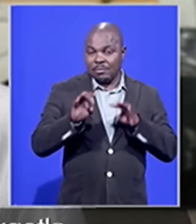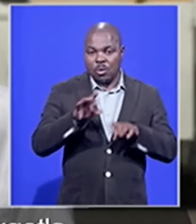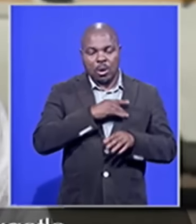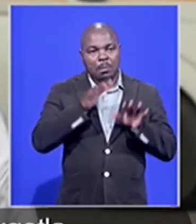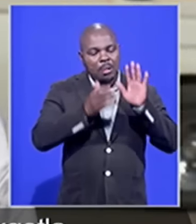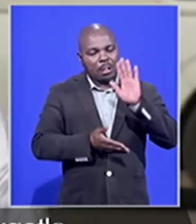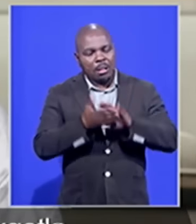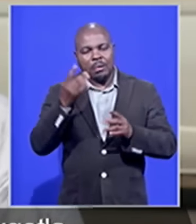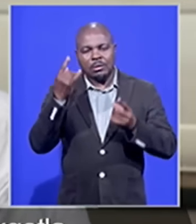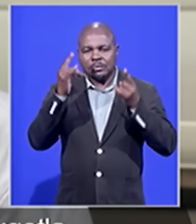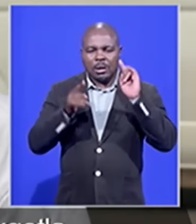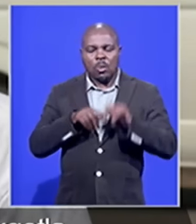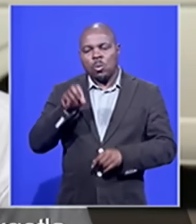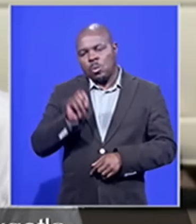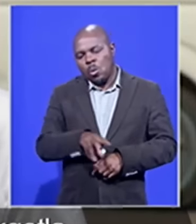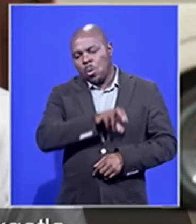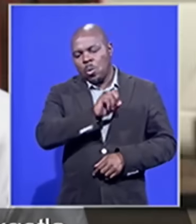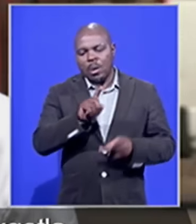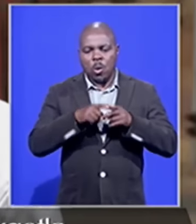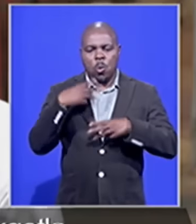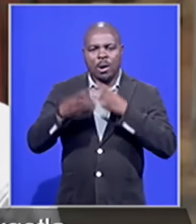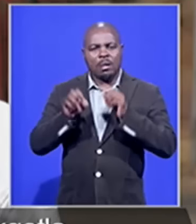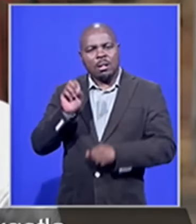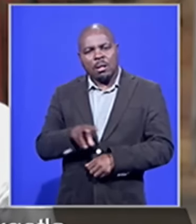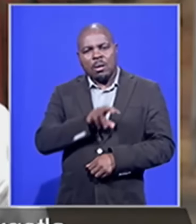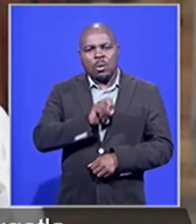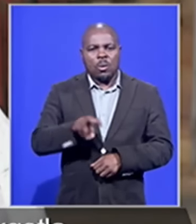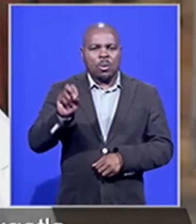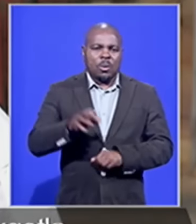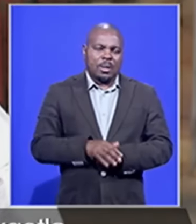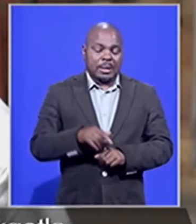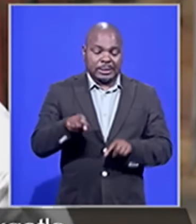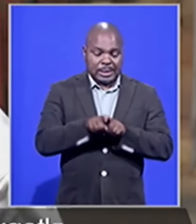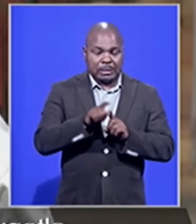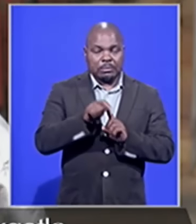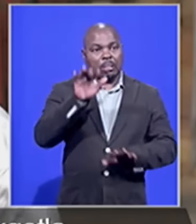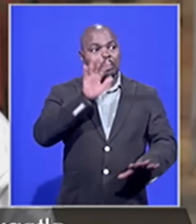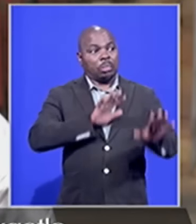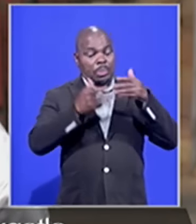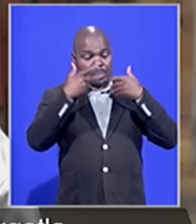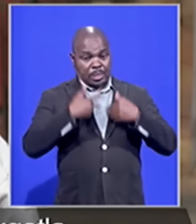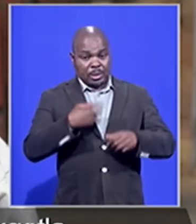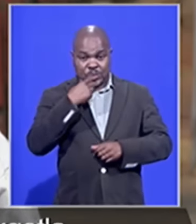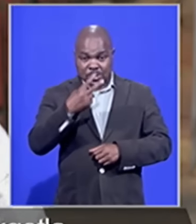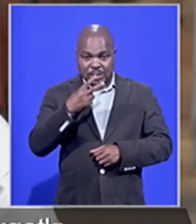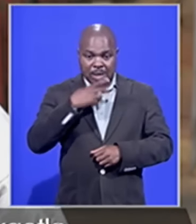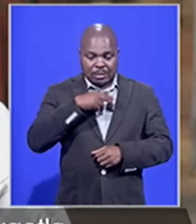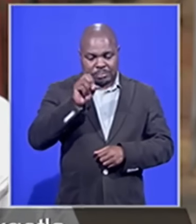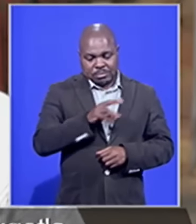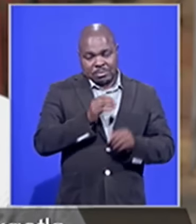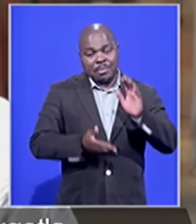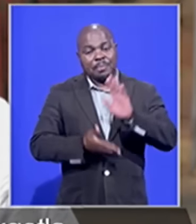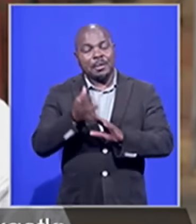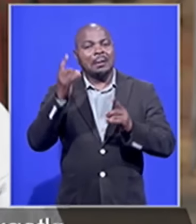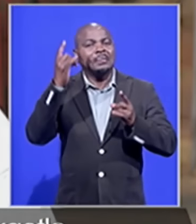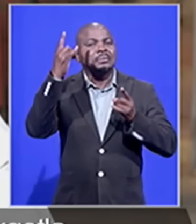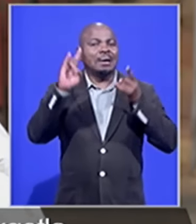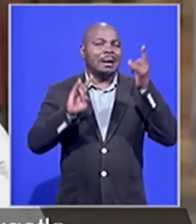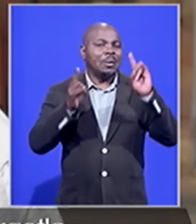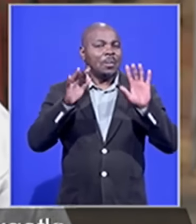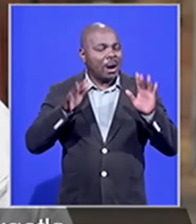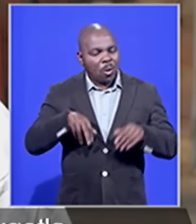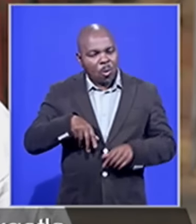ba ya bo spanning ka bo maoto wa tlhaloganya seo se nkamile thata ka go le nna ha o ka la tlhoko ke ne tlhole ke ya bo toropong ka maoto ka gala mebina kong